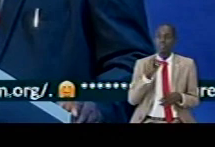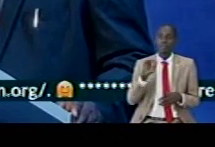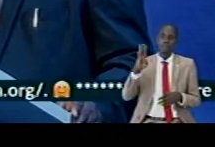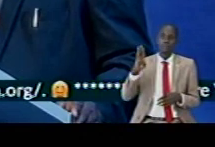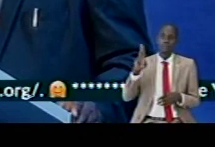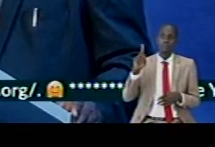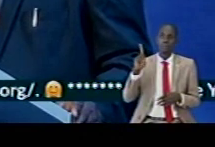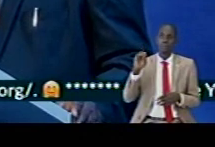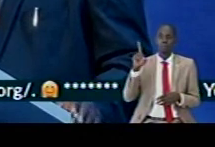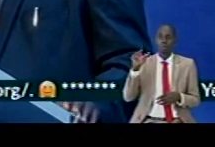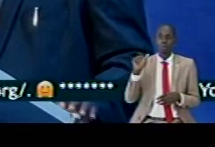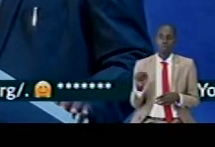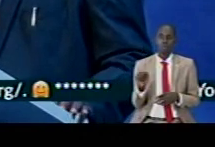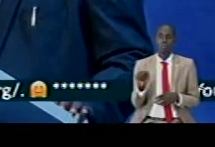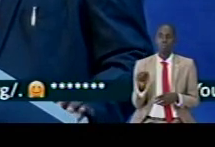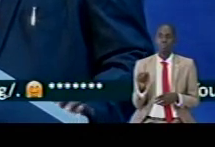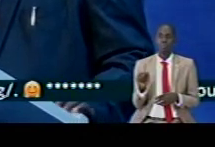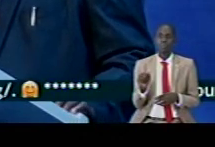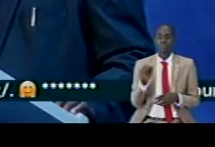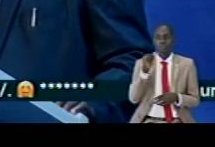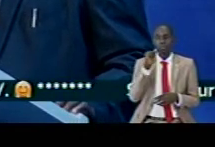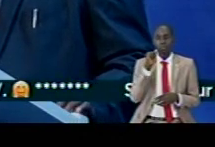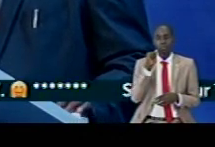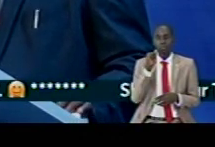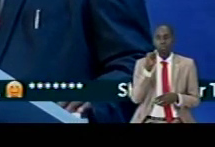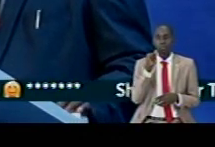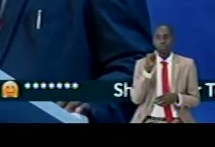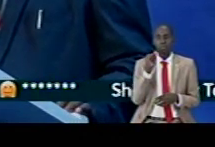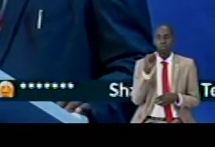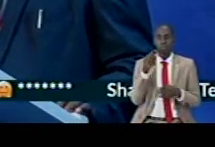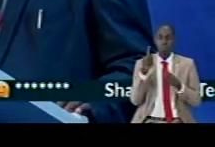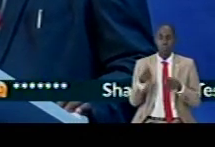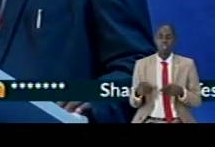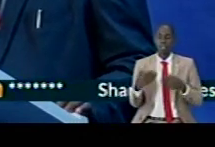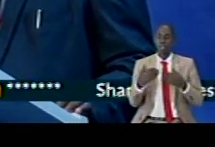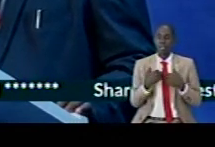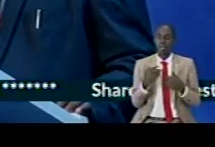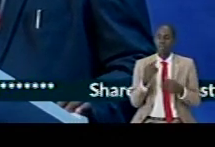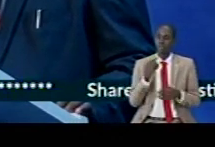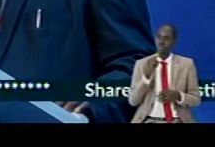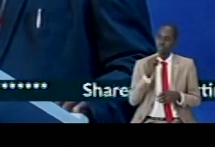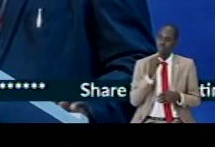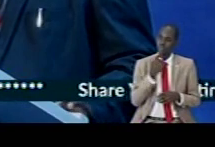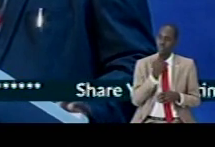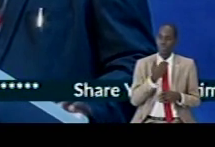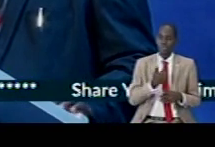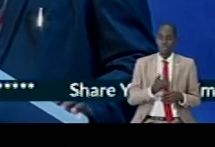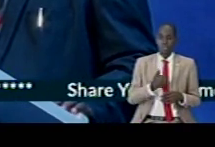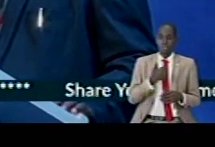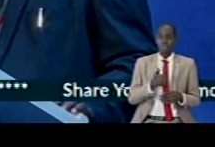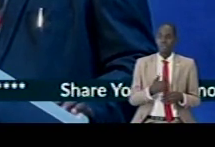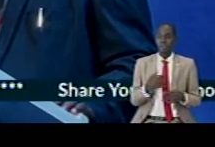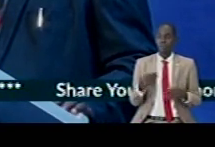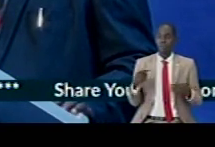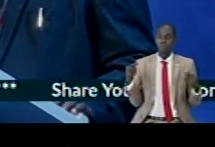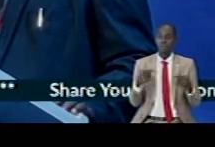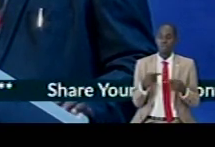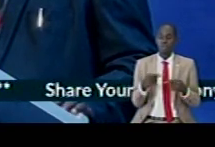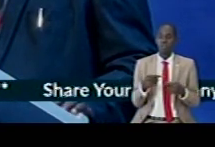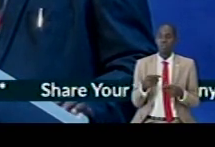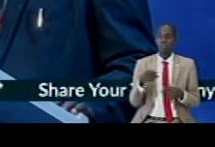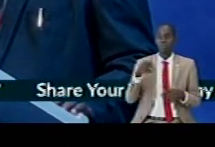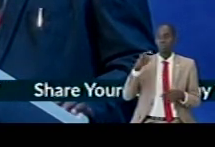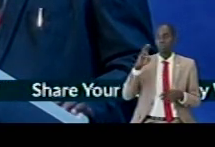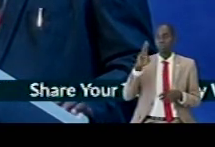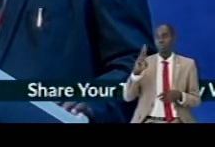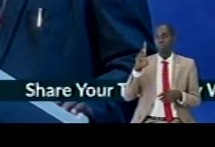She had problem of chest pain, peptic ulcer disease, resembles peptic ulcer disease, but the